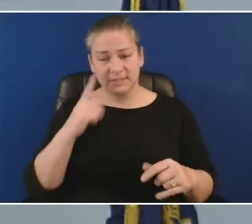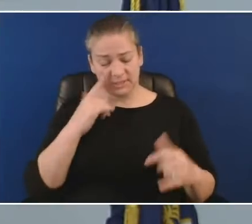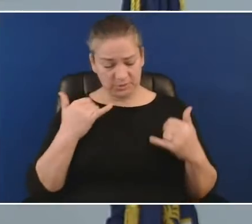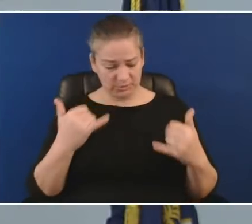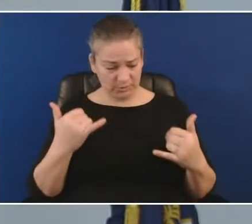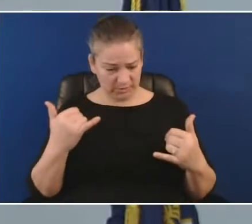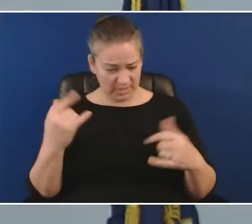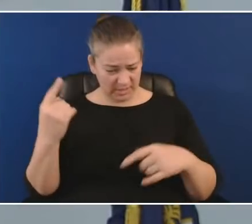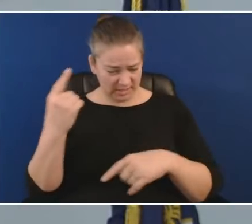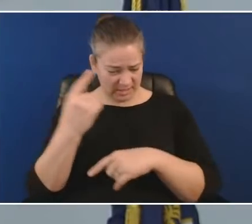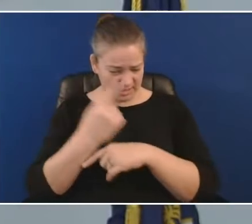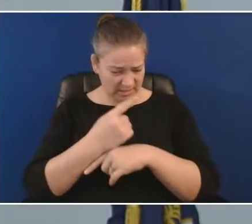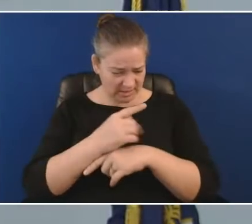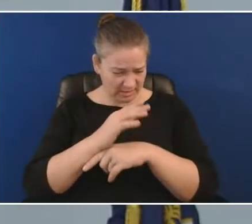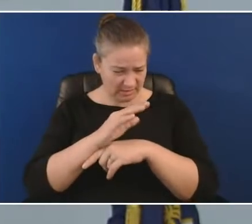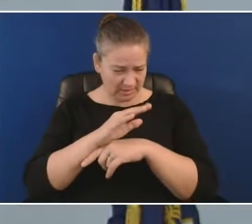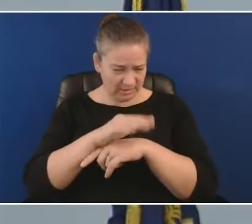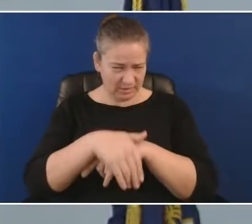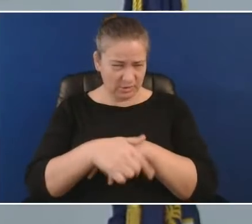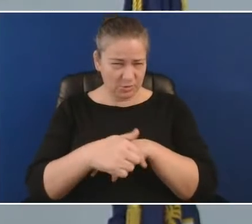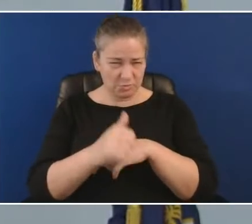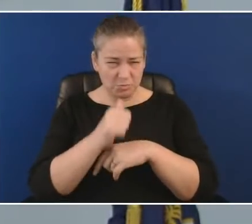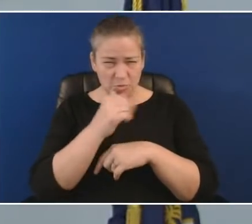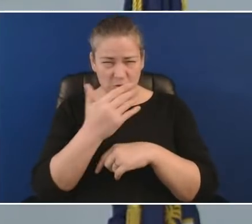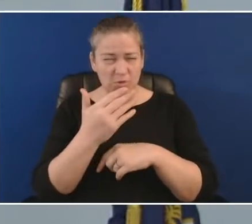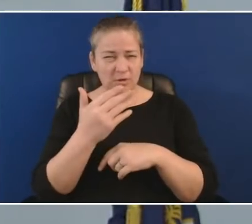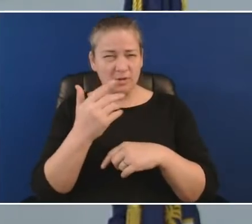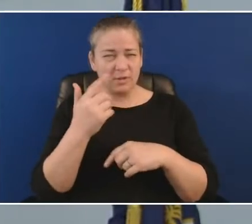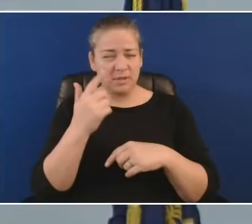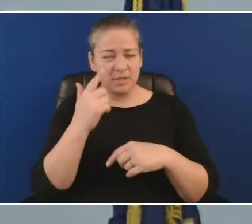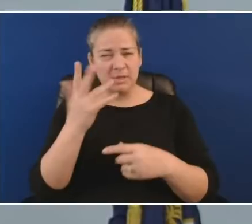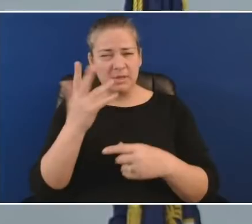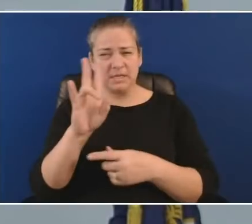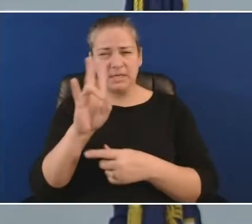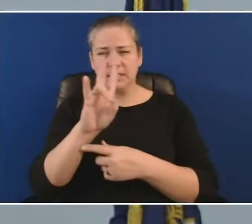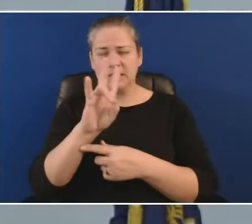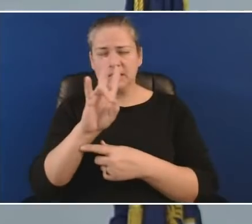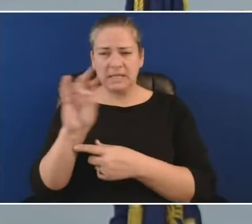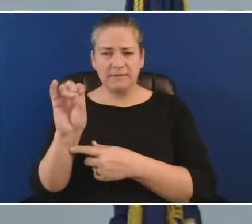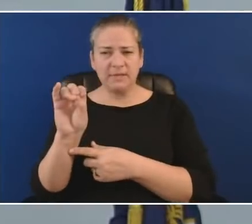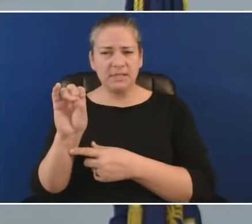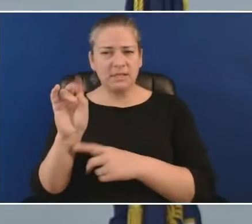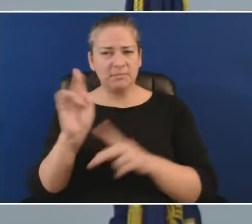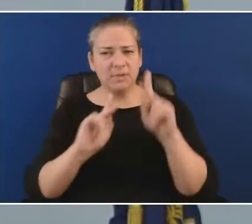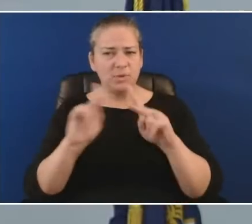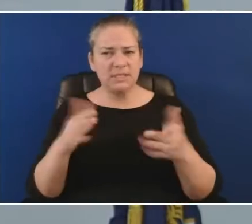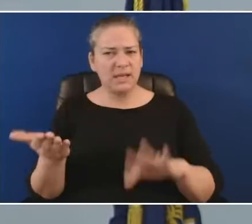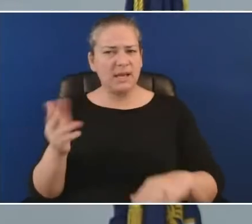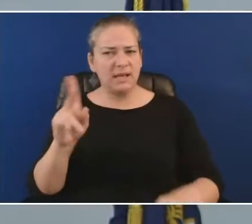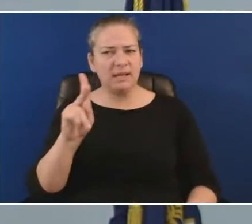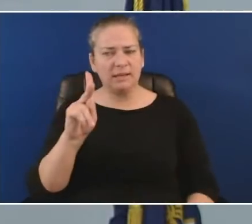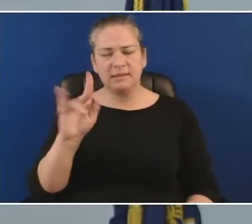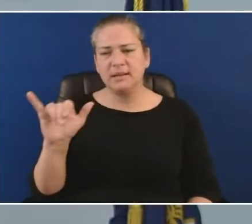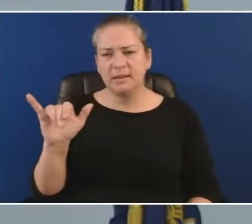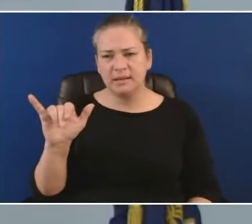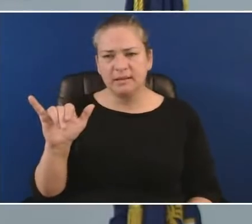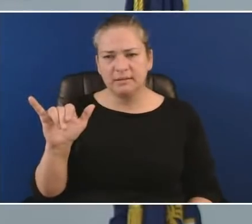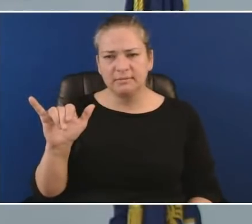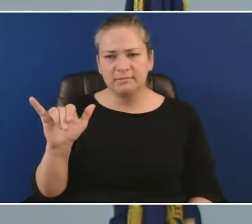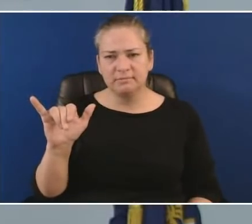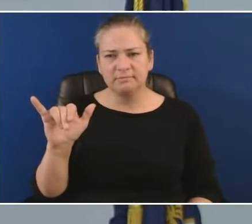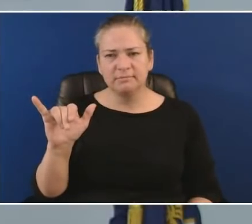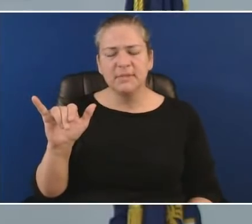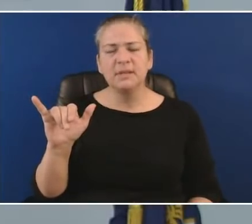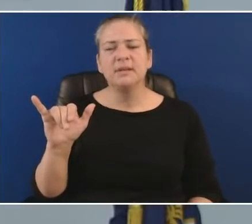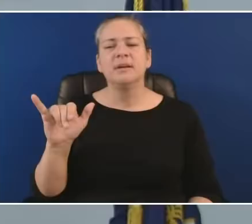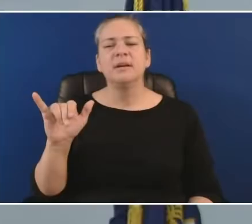we will be north of at least 70 lives lost here in Kentucky. I think we will have lost more than 100 people,